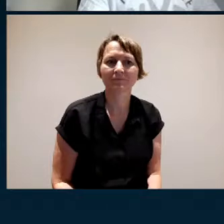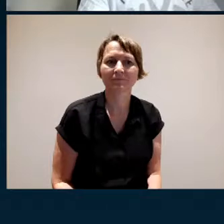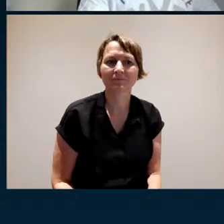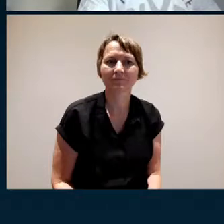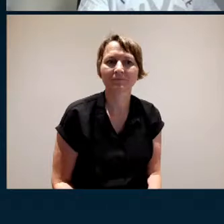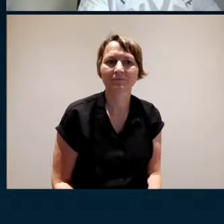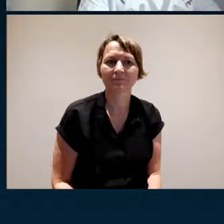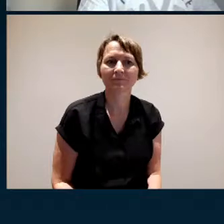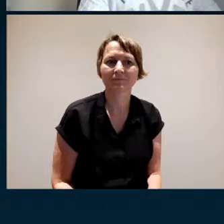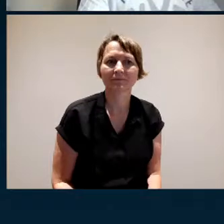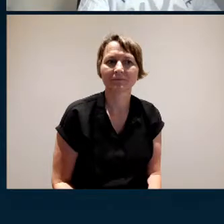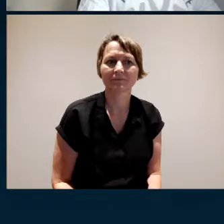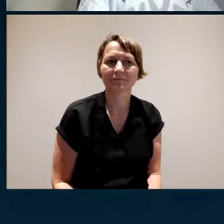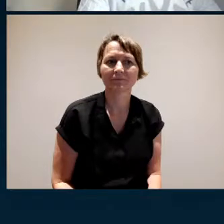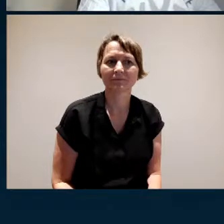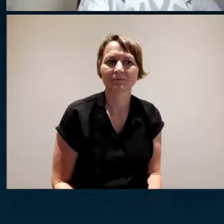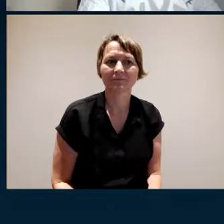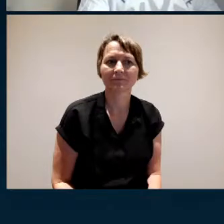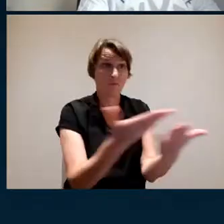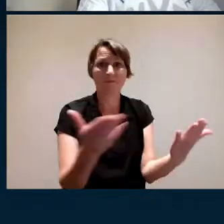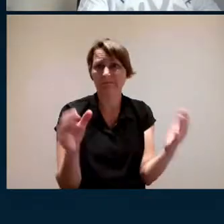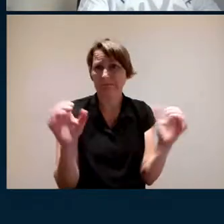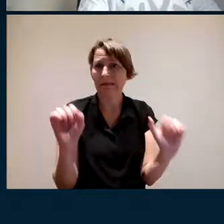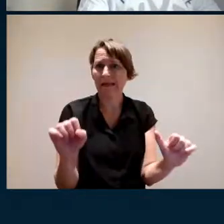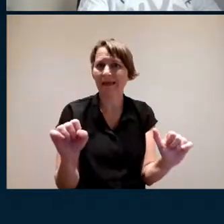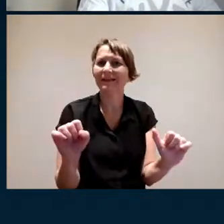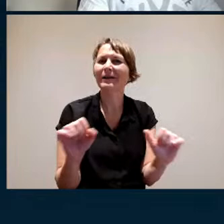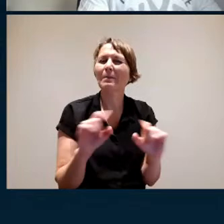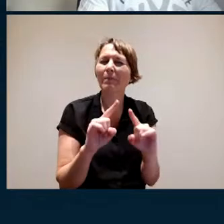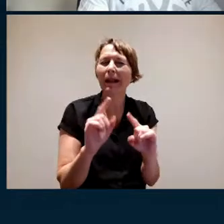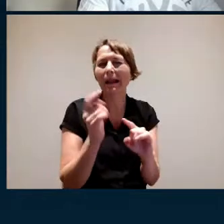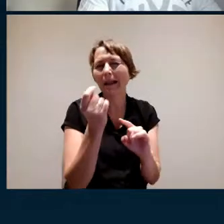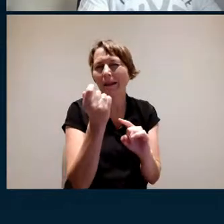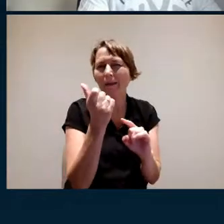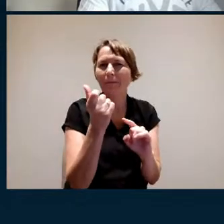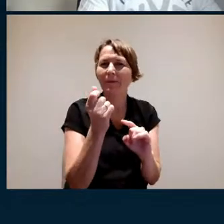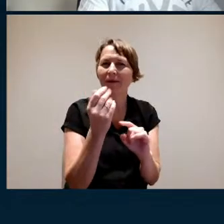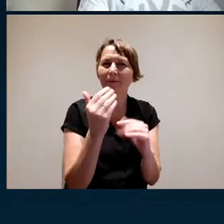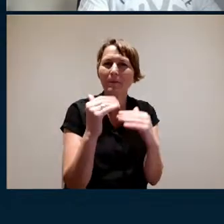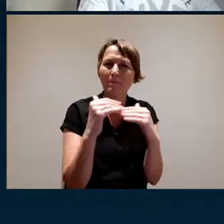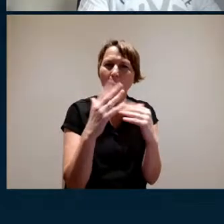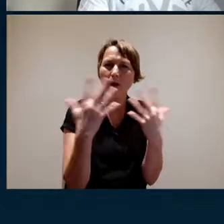more complicated is I picked up Logic App